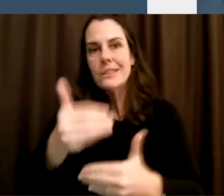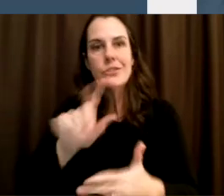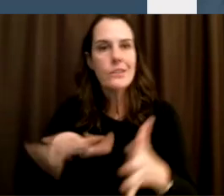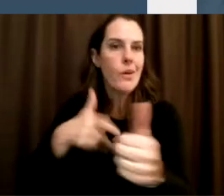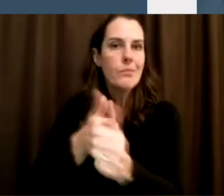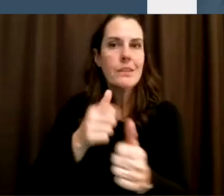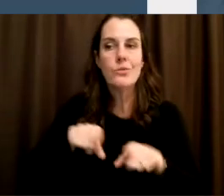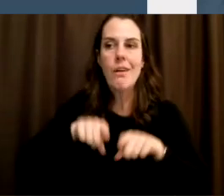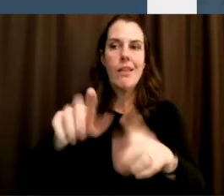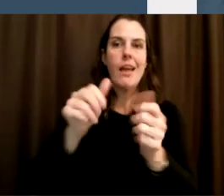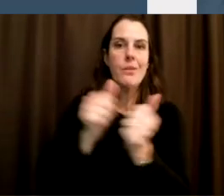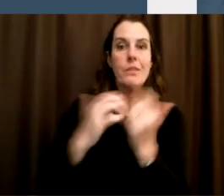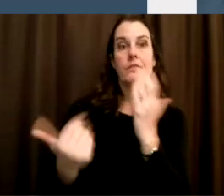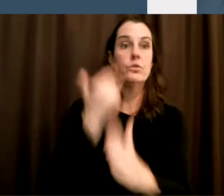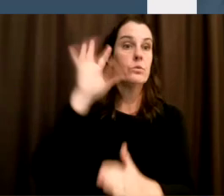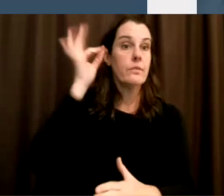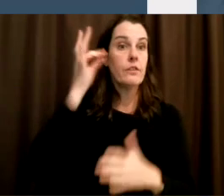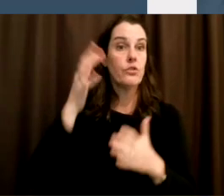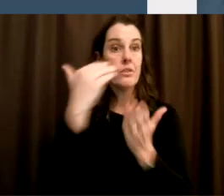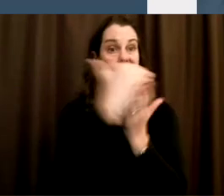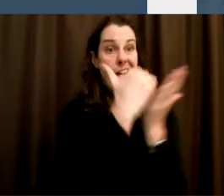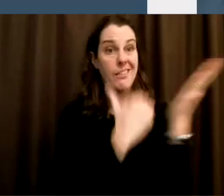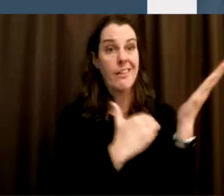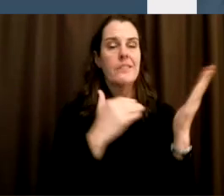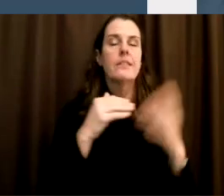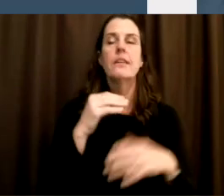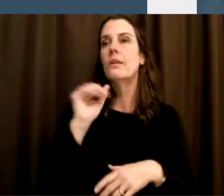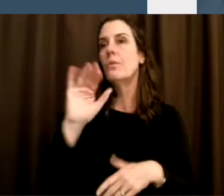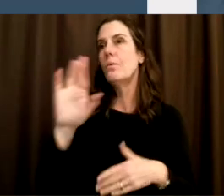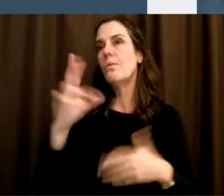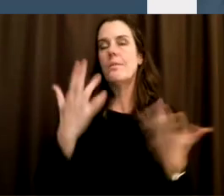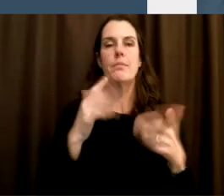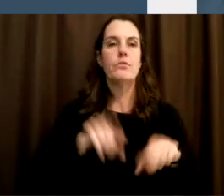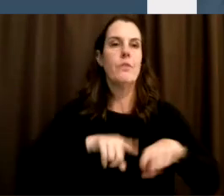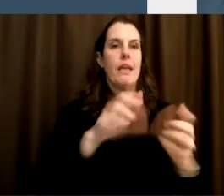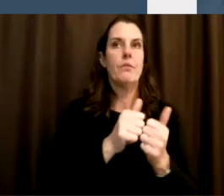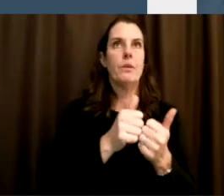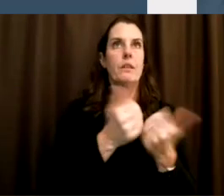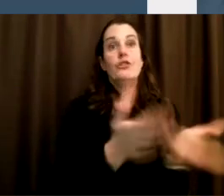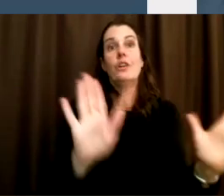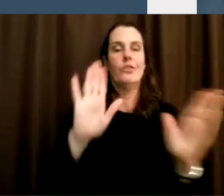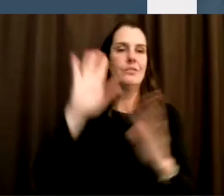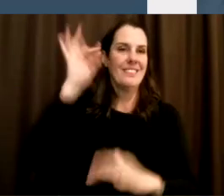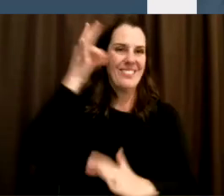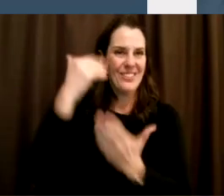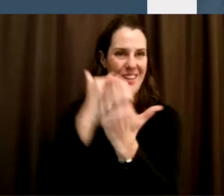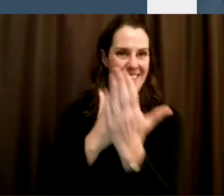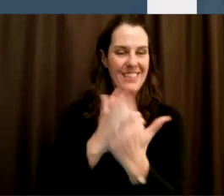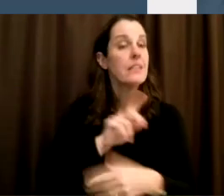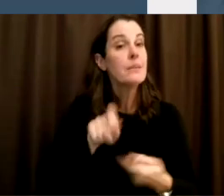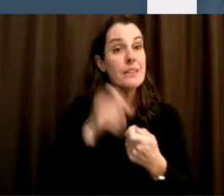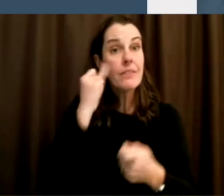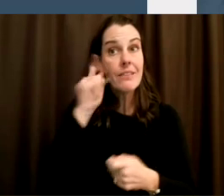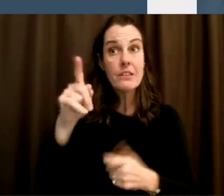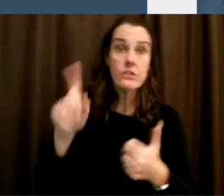with, new federal guidelines, or just to align generally with federal guidelines, especially if this is your